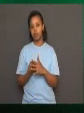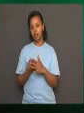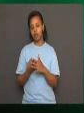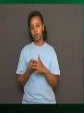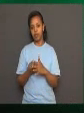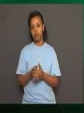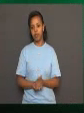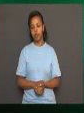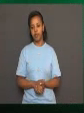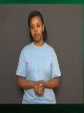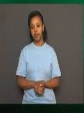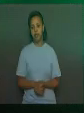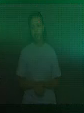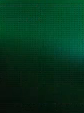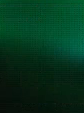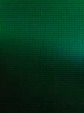Begin.